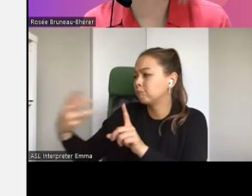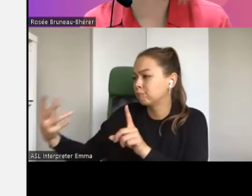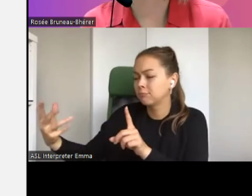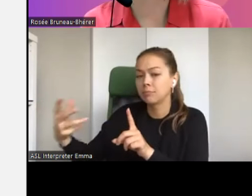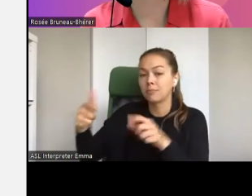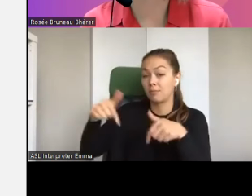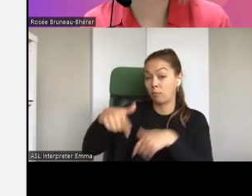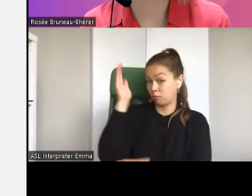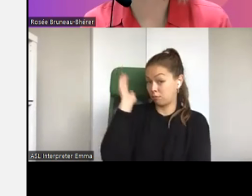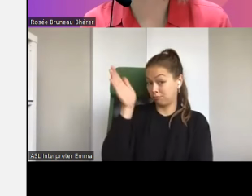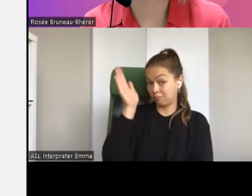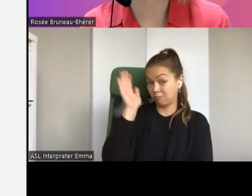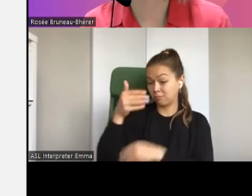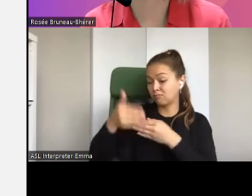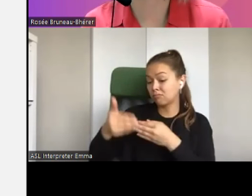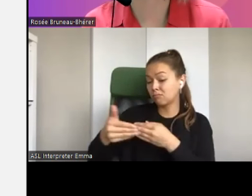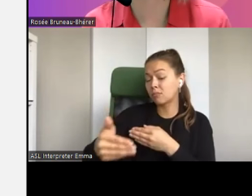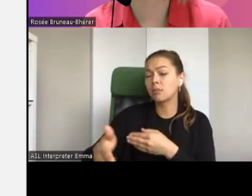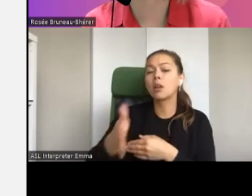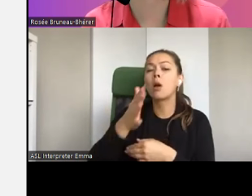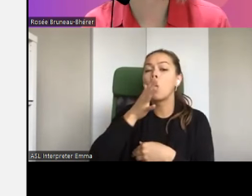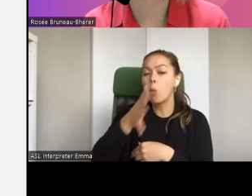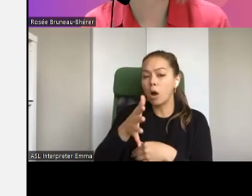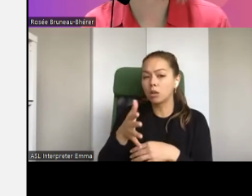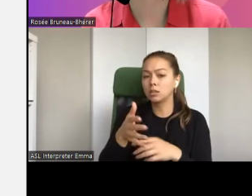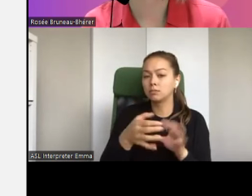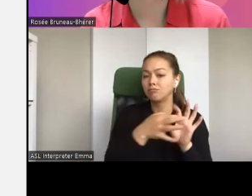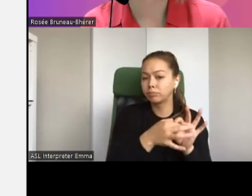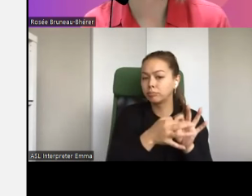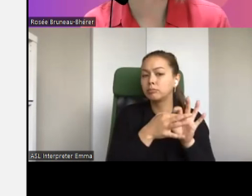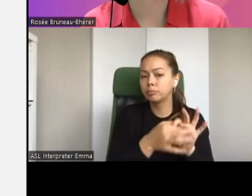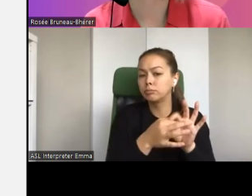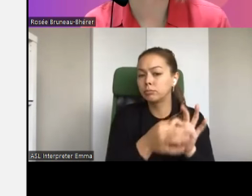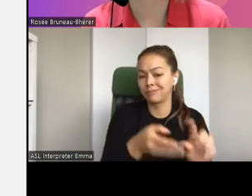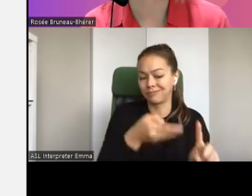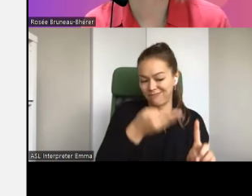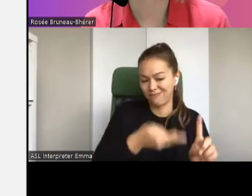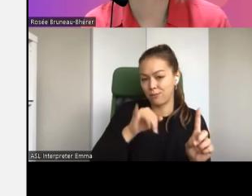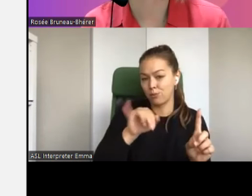story over the next hour. And now the question is that we're interested in is